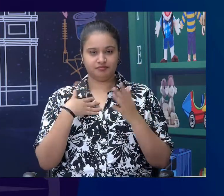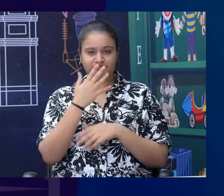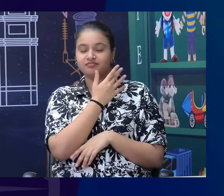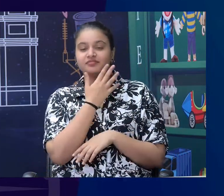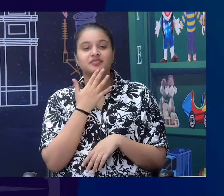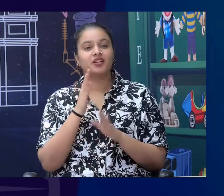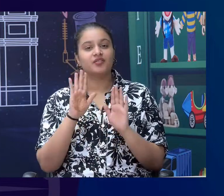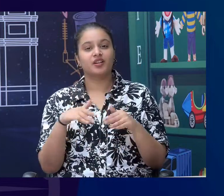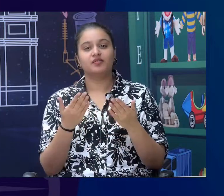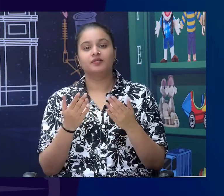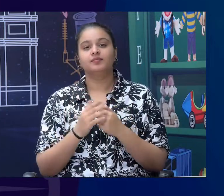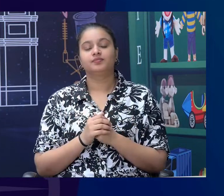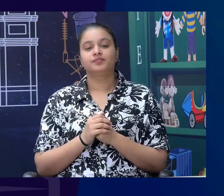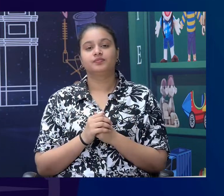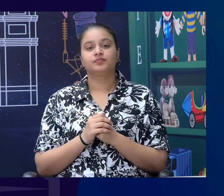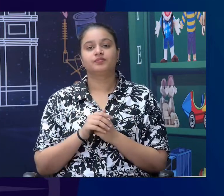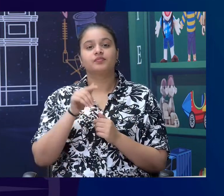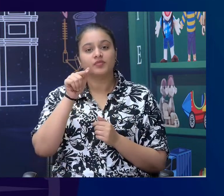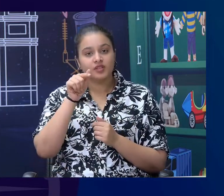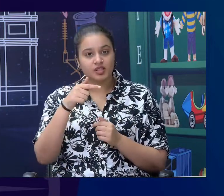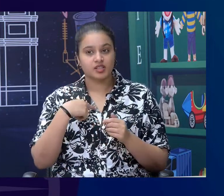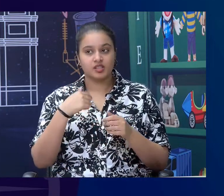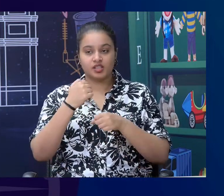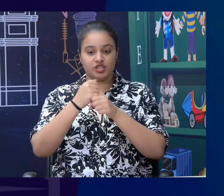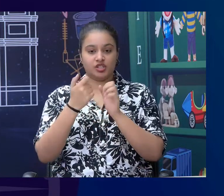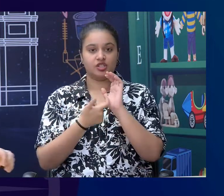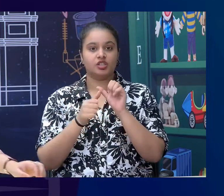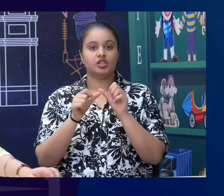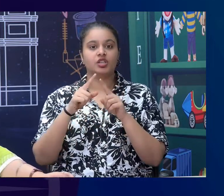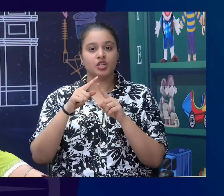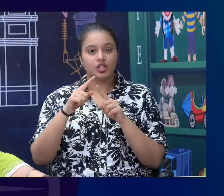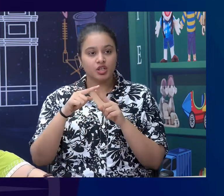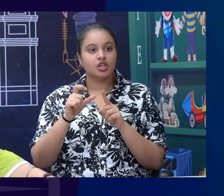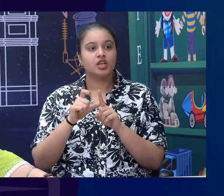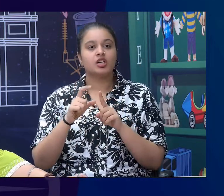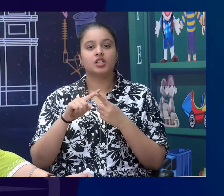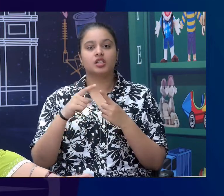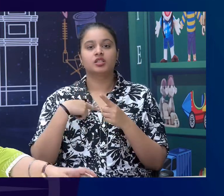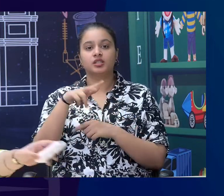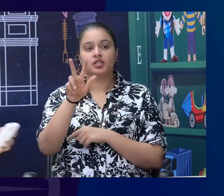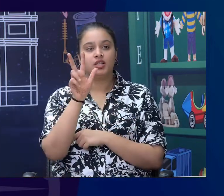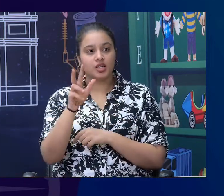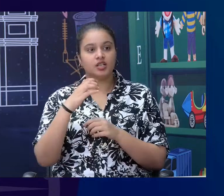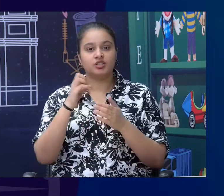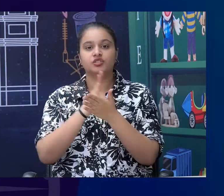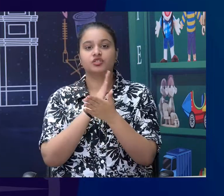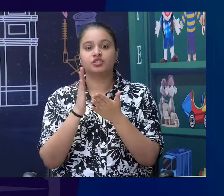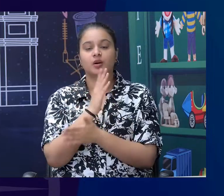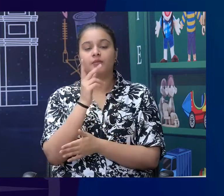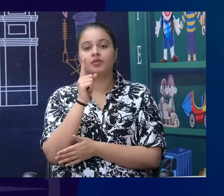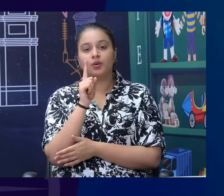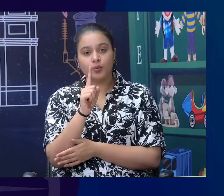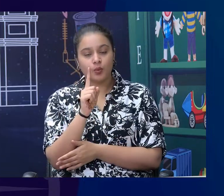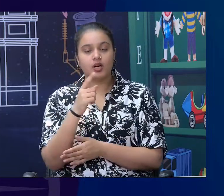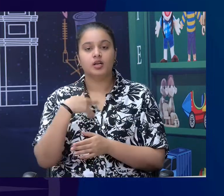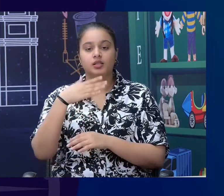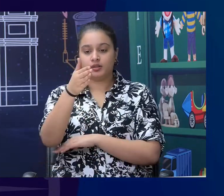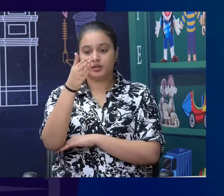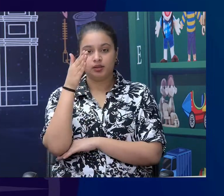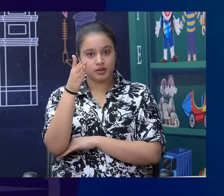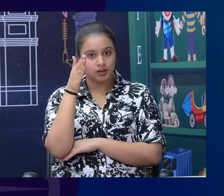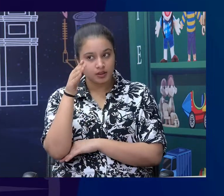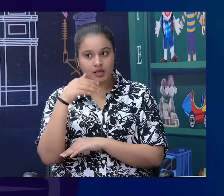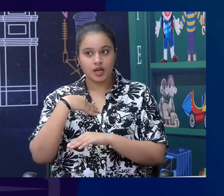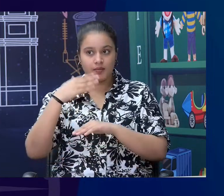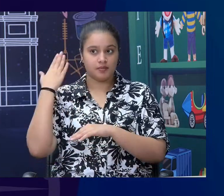colorful. Yes. So this is grade 8 reader. It so happened, chapter number 1, How the Camel Got His Hump. Let